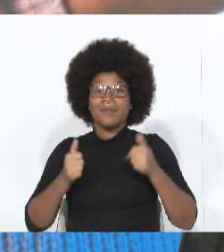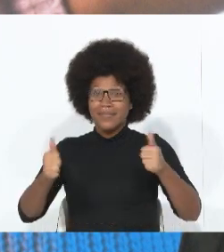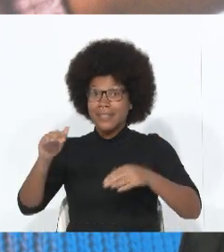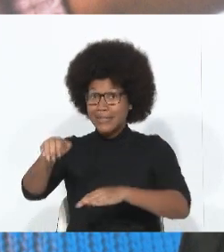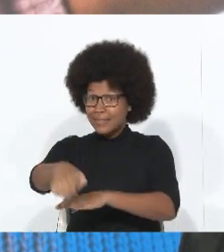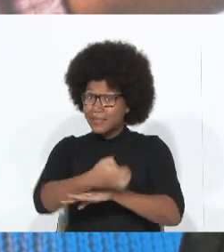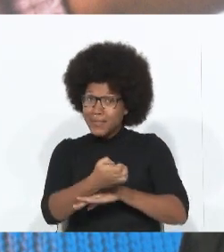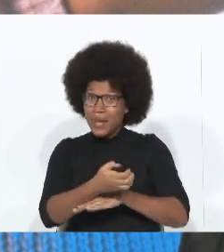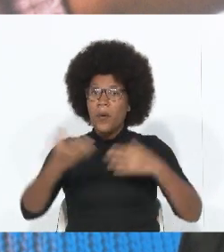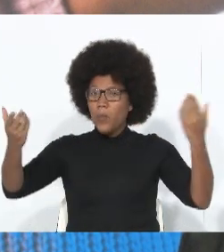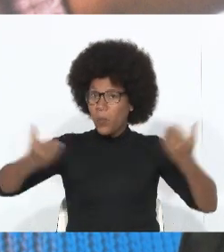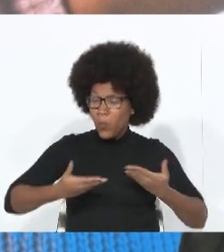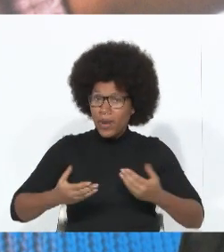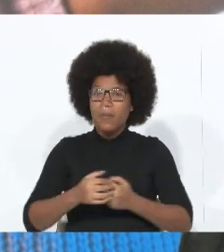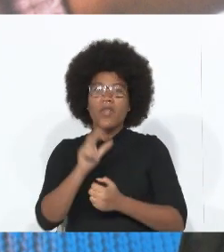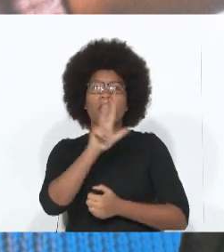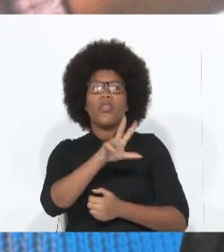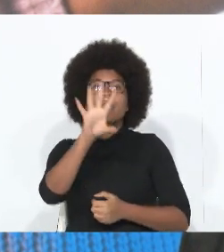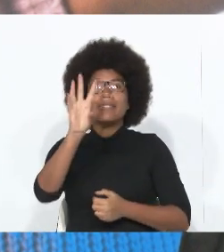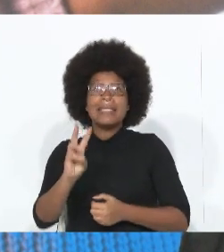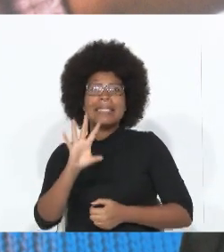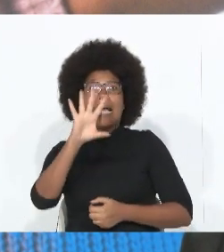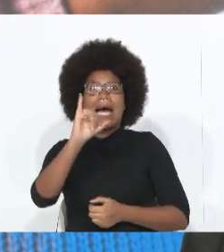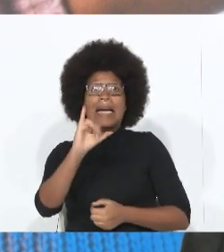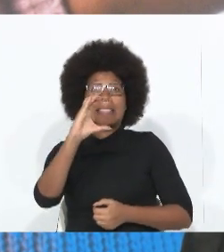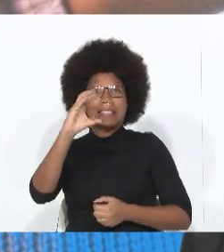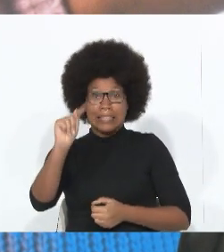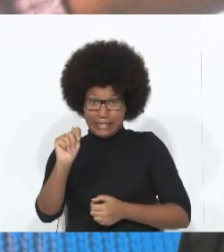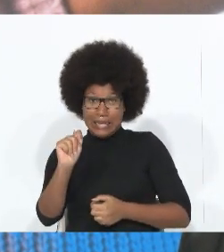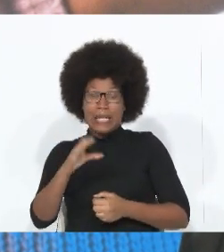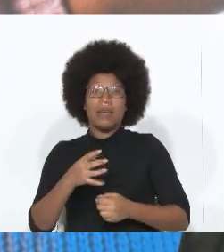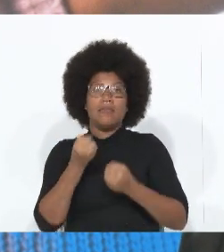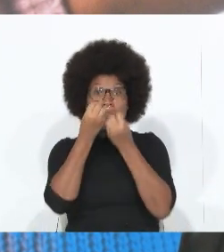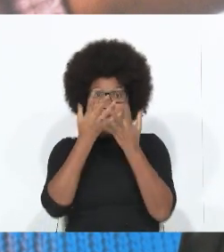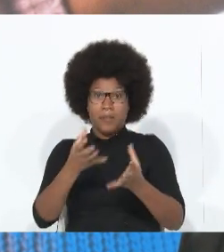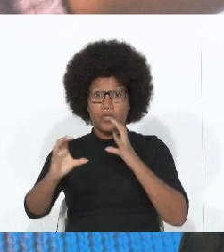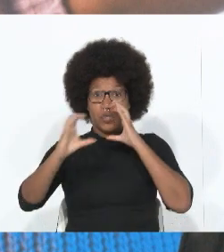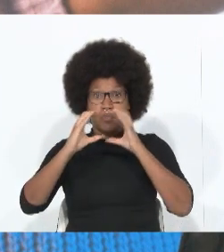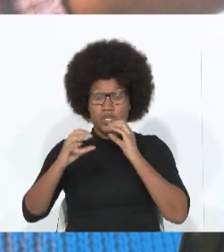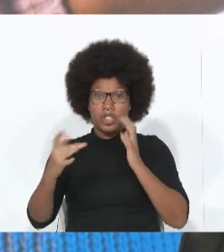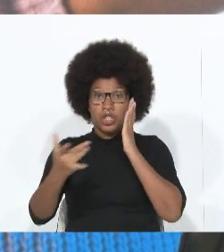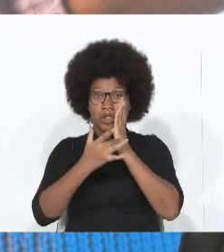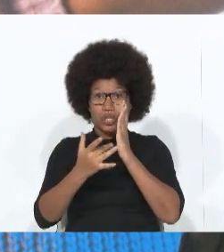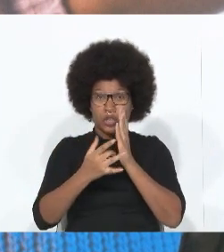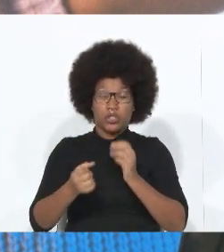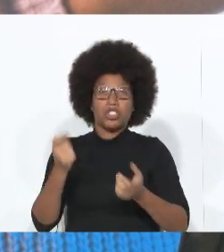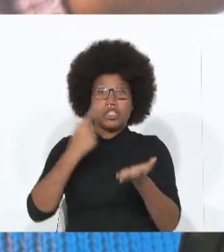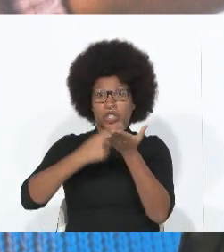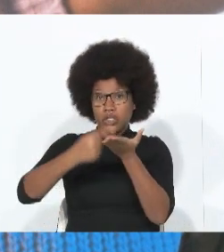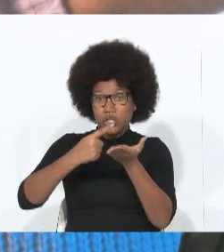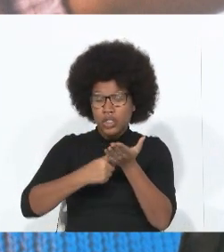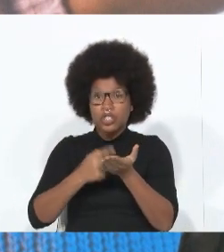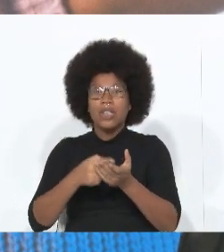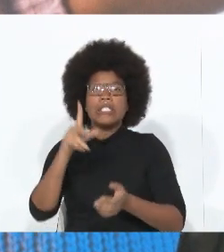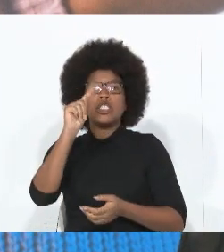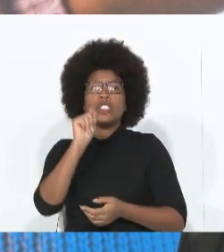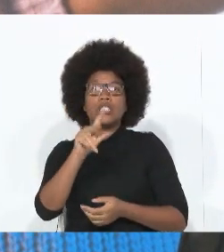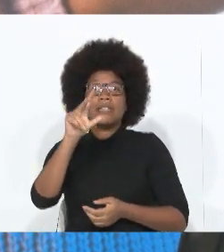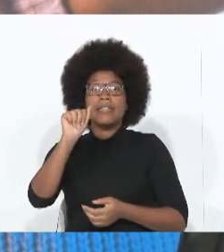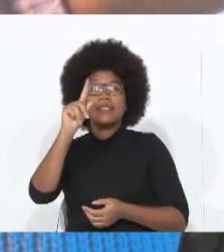Good evening and welcome to the 36th ICT Open Forum, courtesy the Telecommunications Authority of Trinidad and